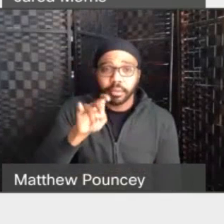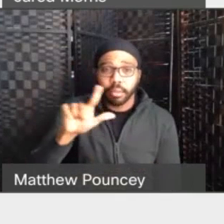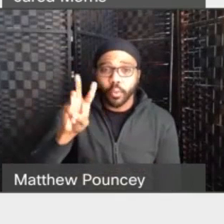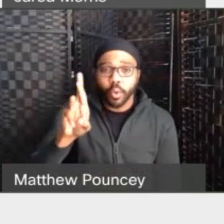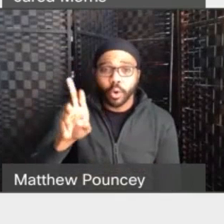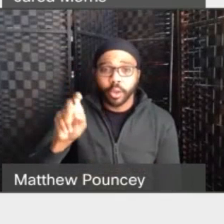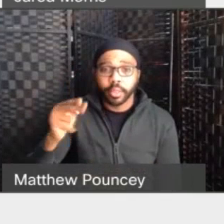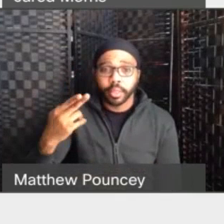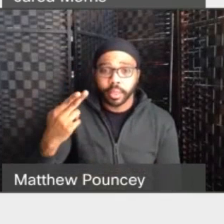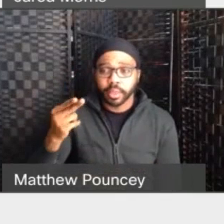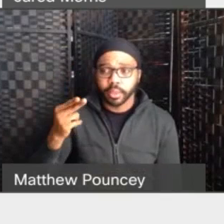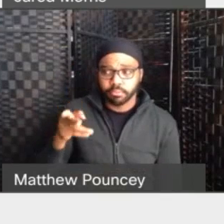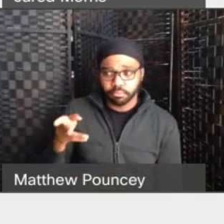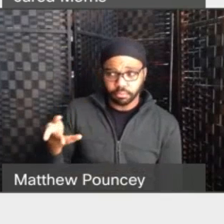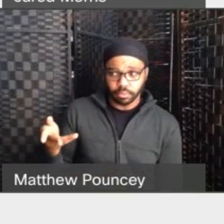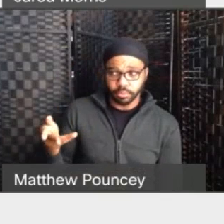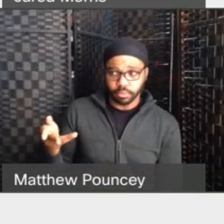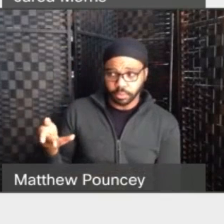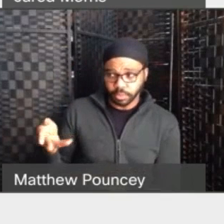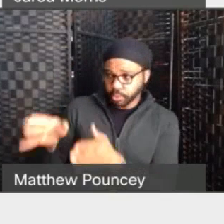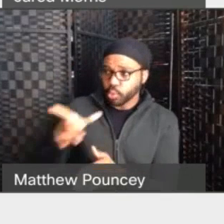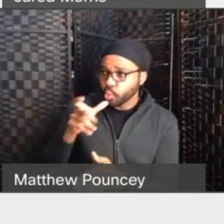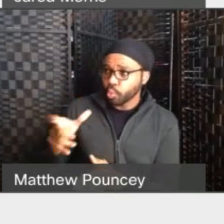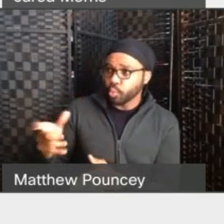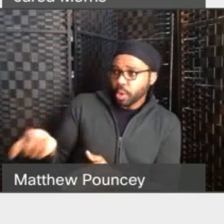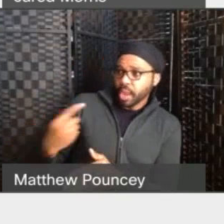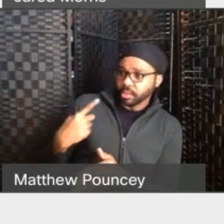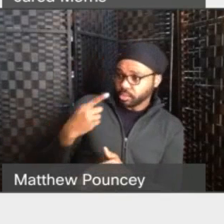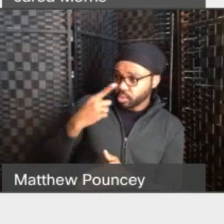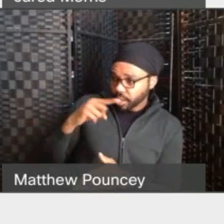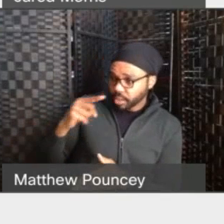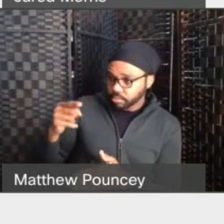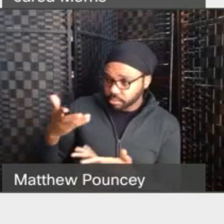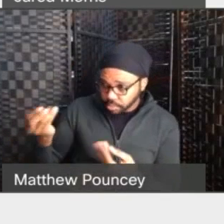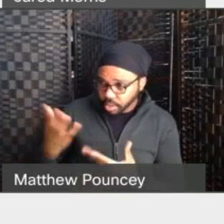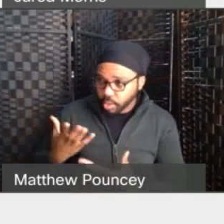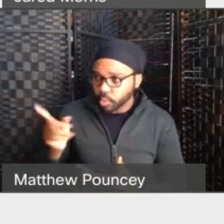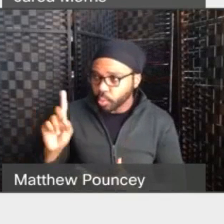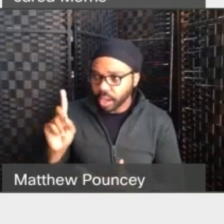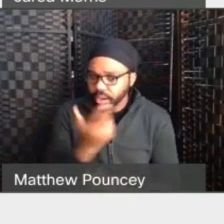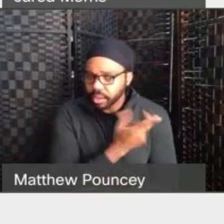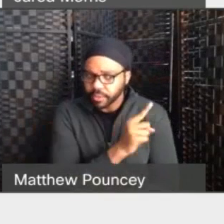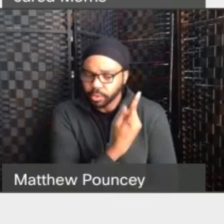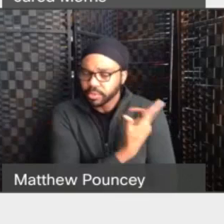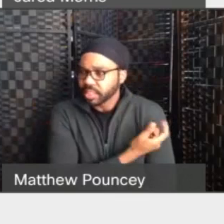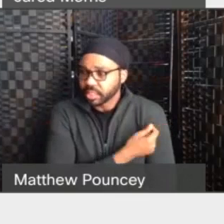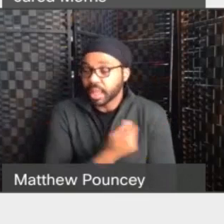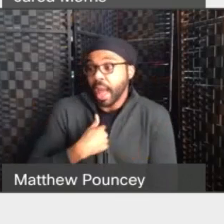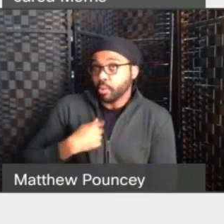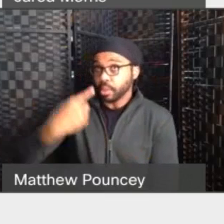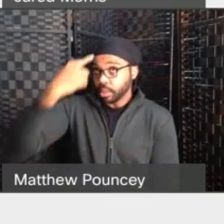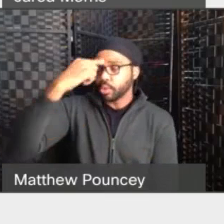if the person who asked the question could respond to that, because I mean, I would say go back to whoever gave the